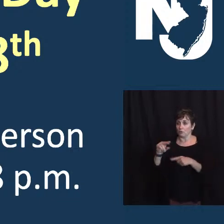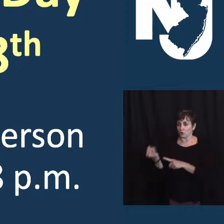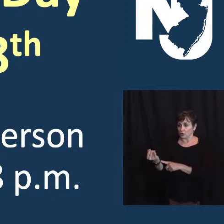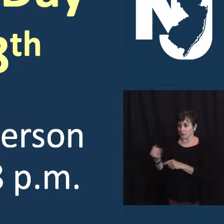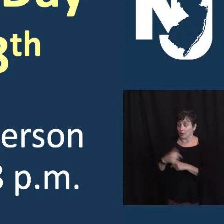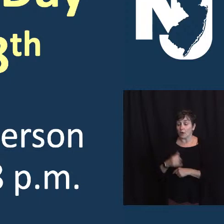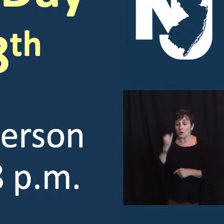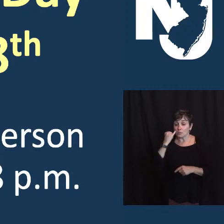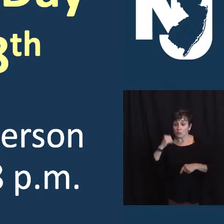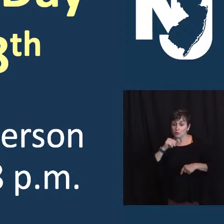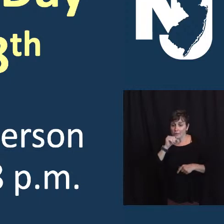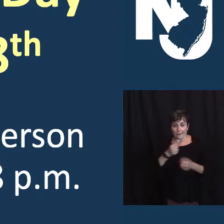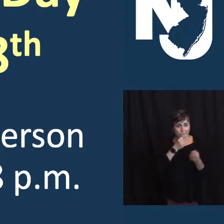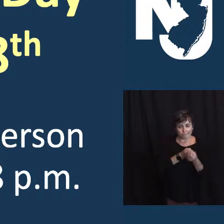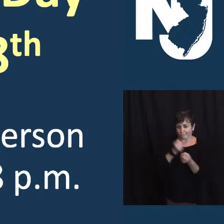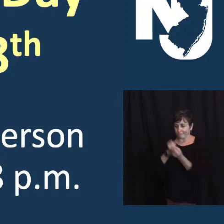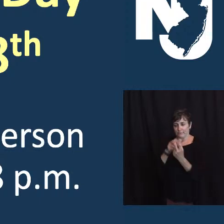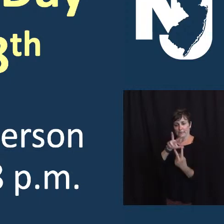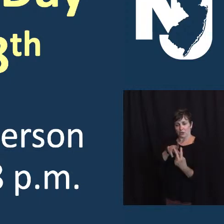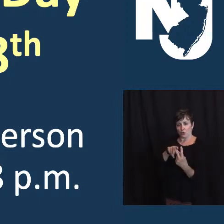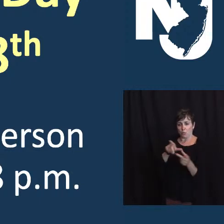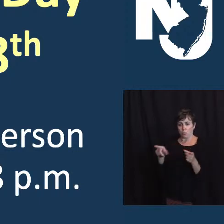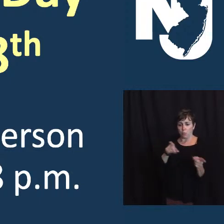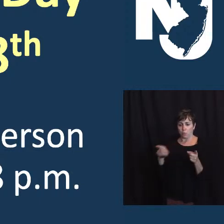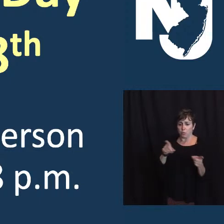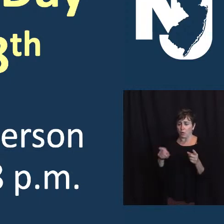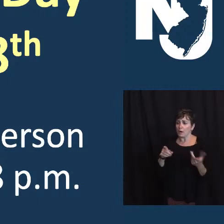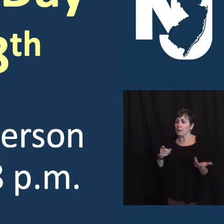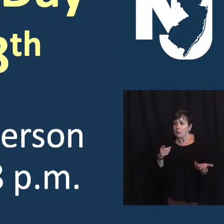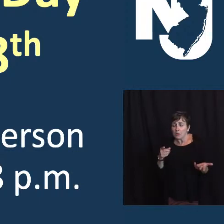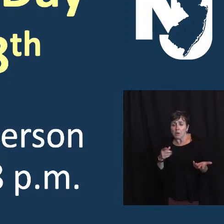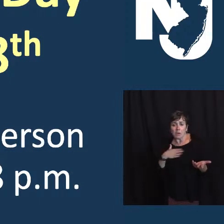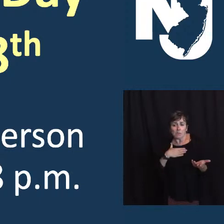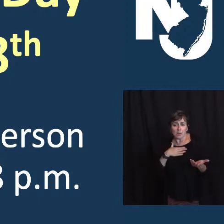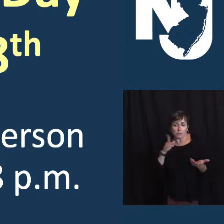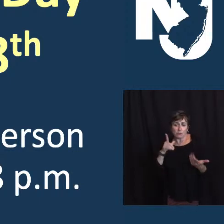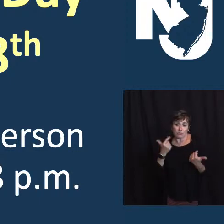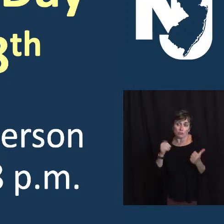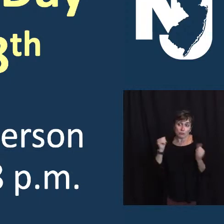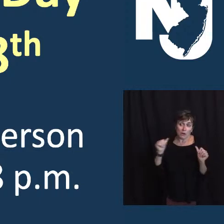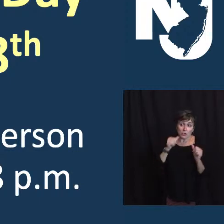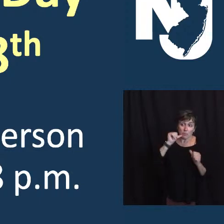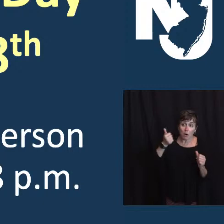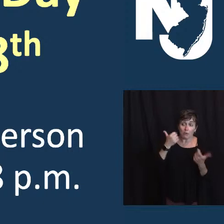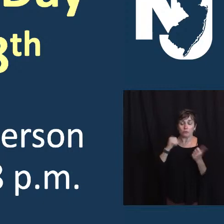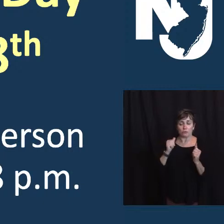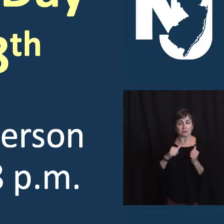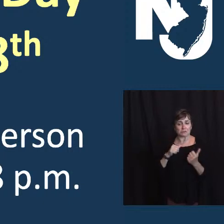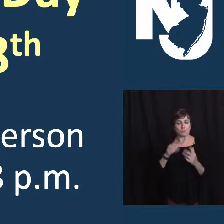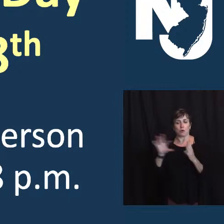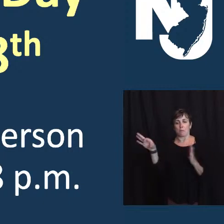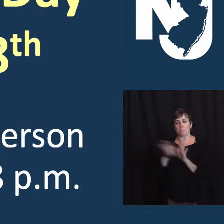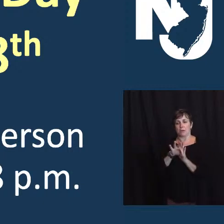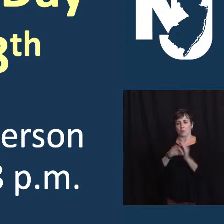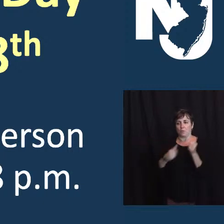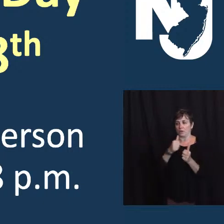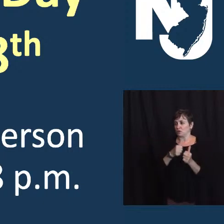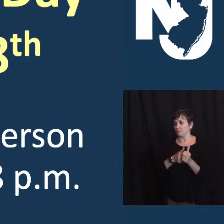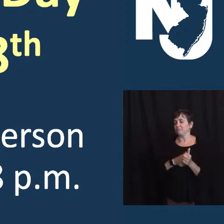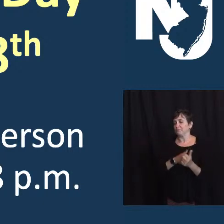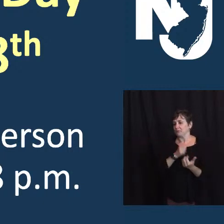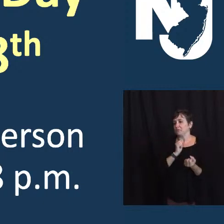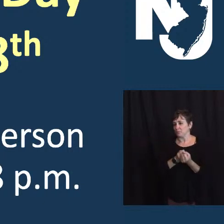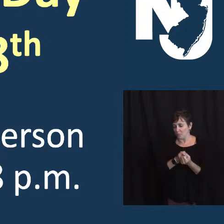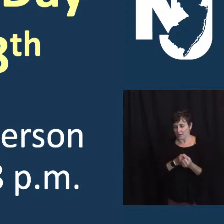not affiliated with either party, I hope you will consider declaring yourself as one tomorrow so you can cast a ballot and select those who will be on